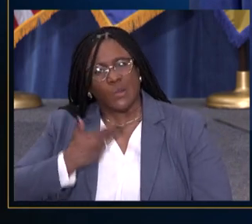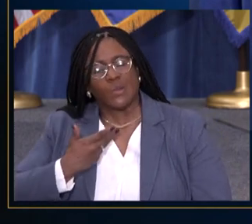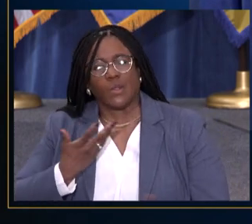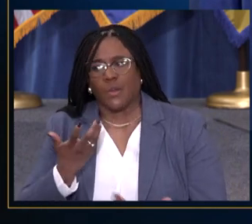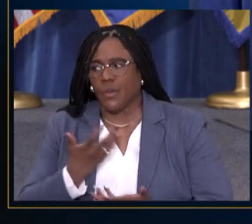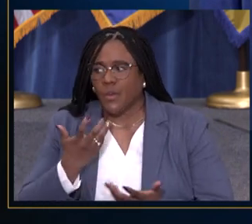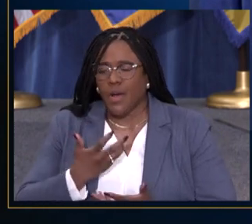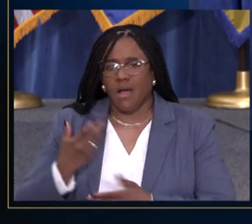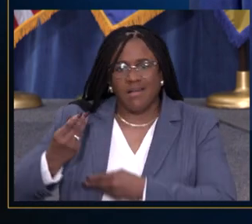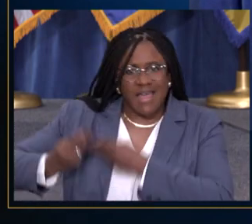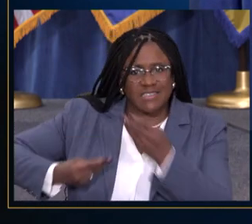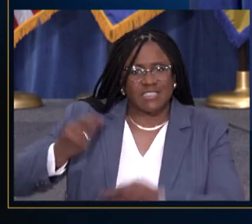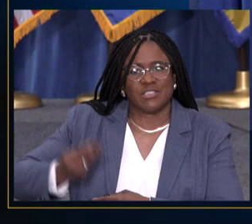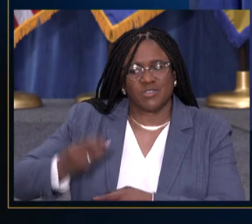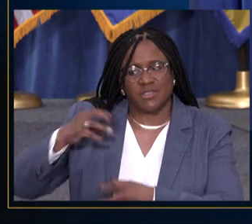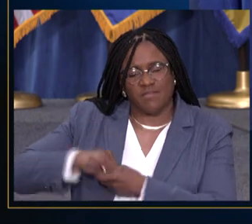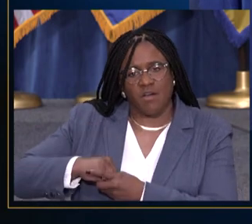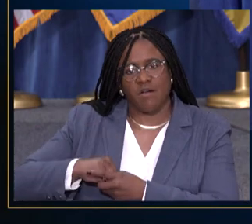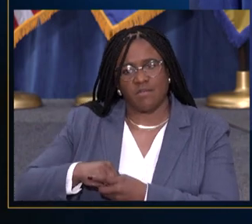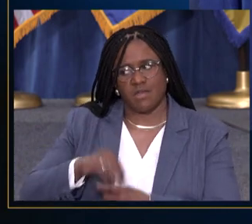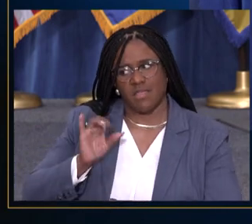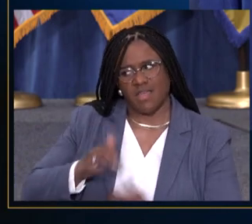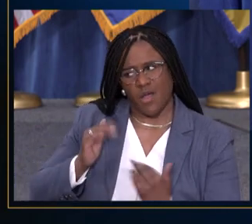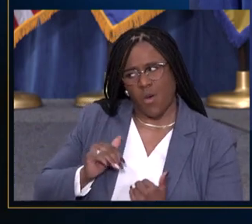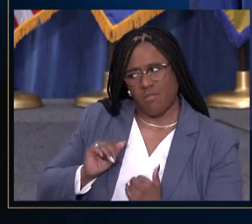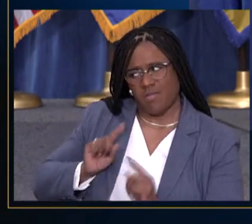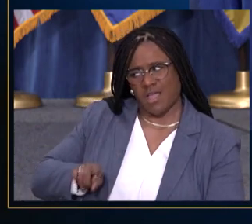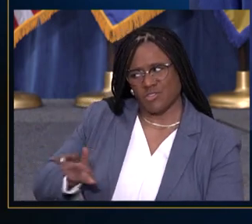the ancestors along with us. I hope I answered your question.